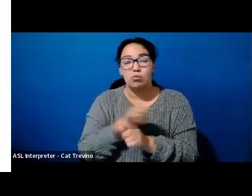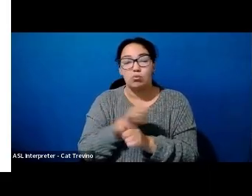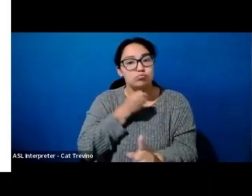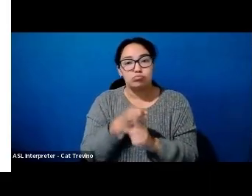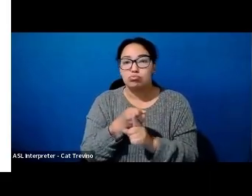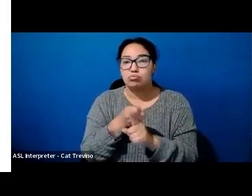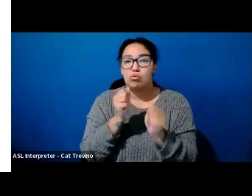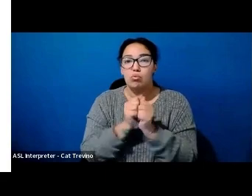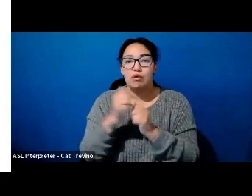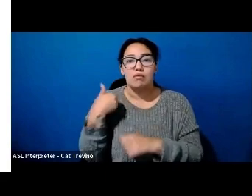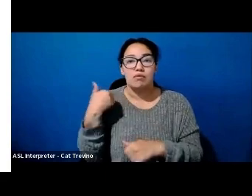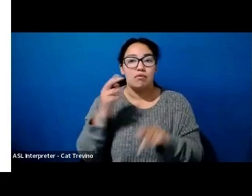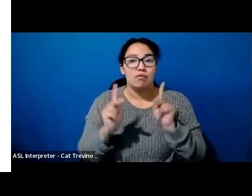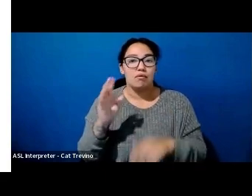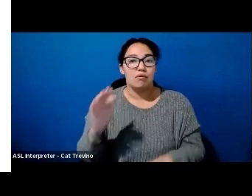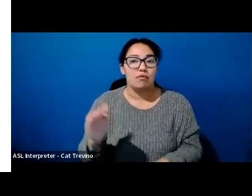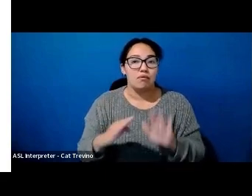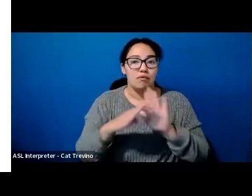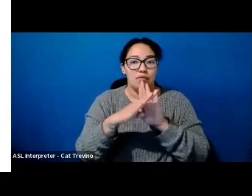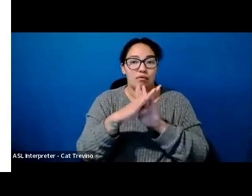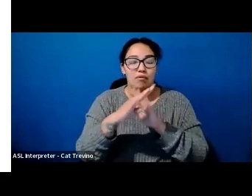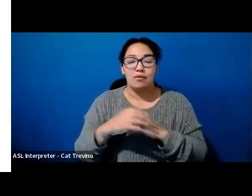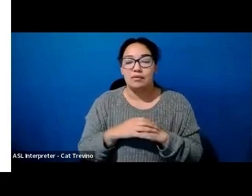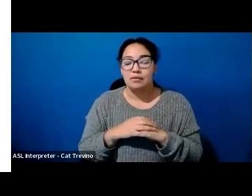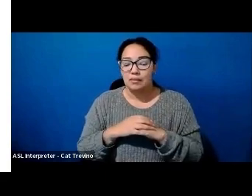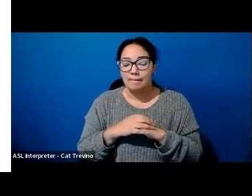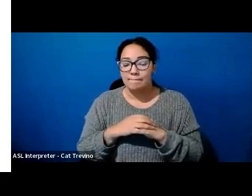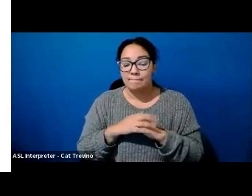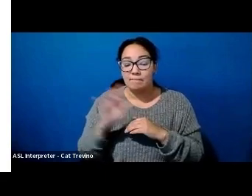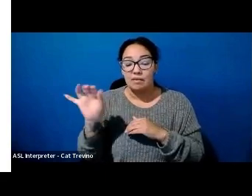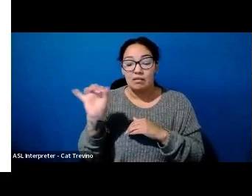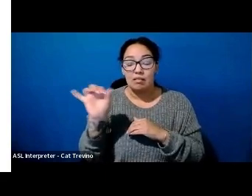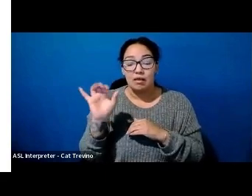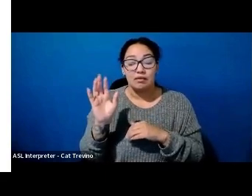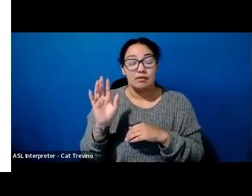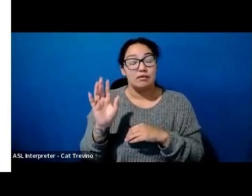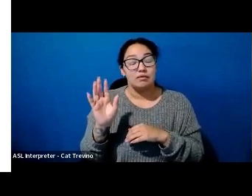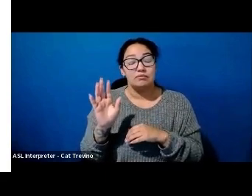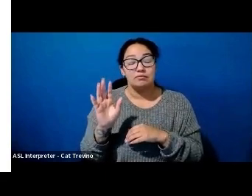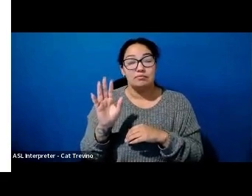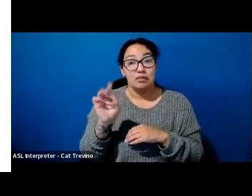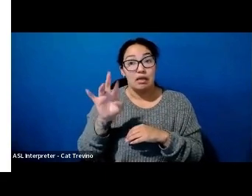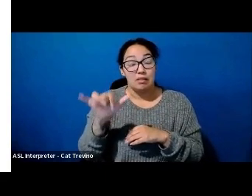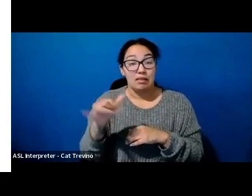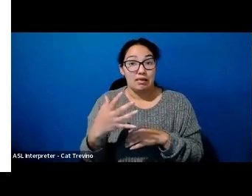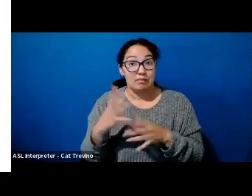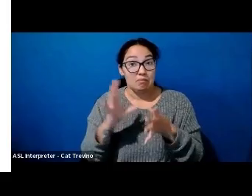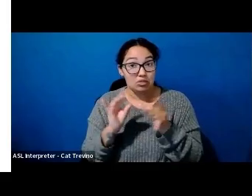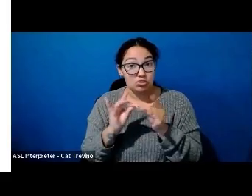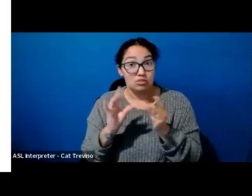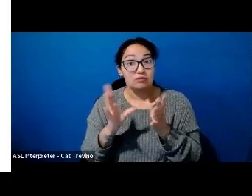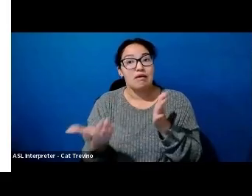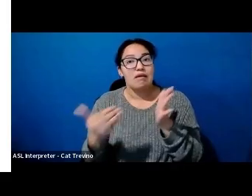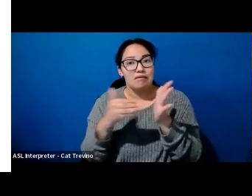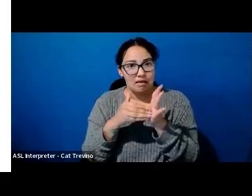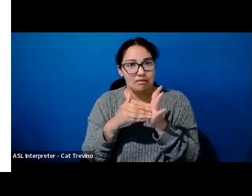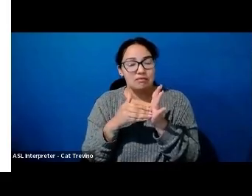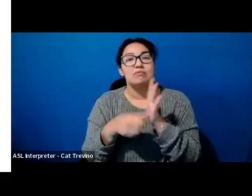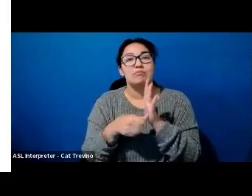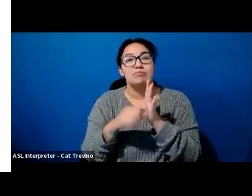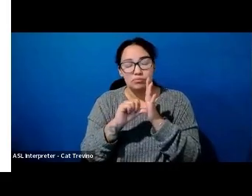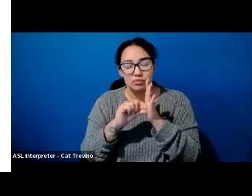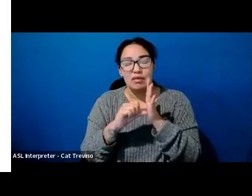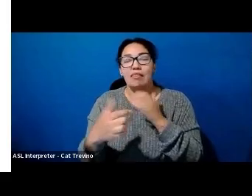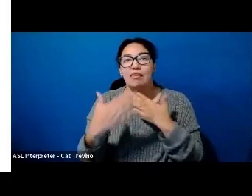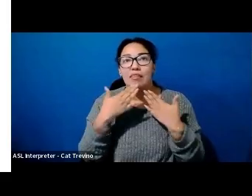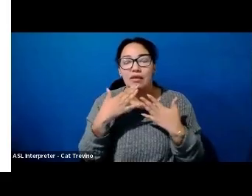adolescent development. And like Emily, I want to echo my appreciation for the many